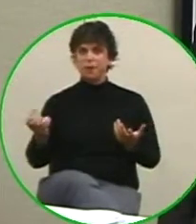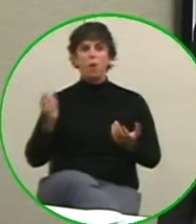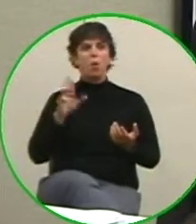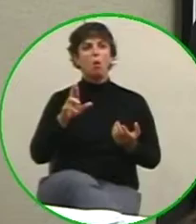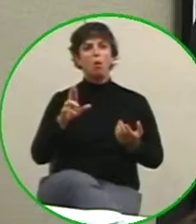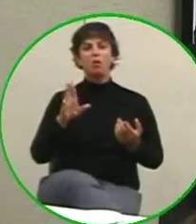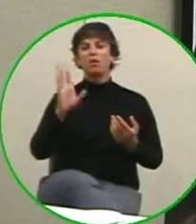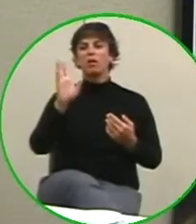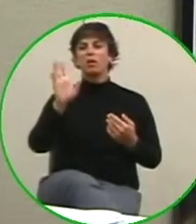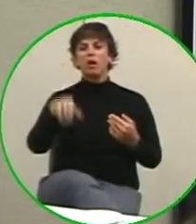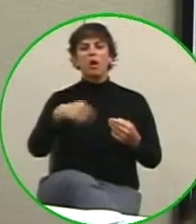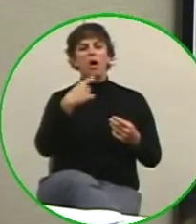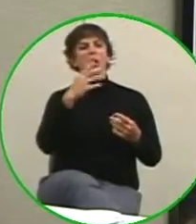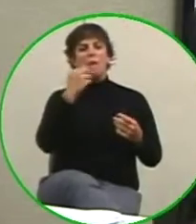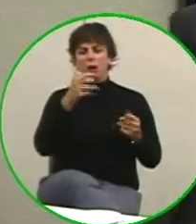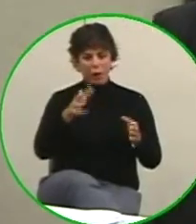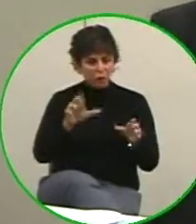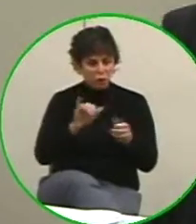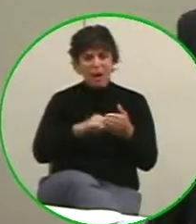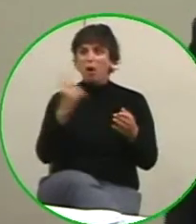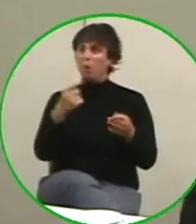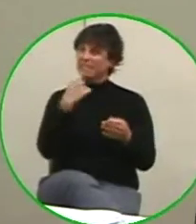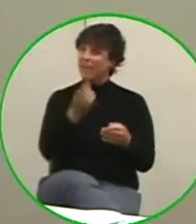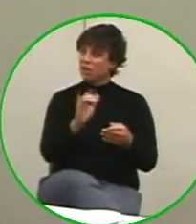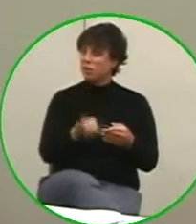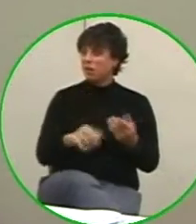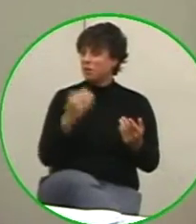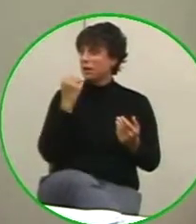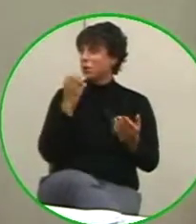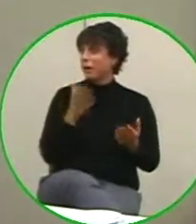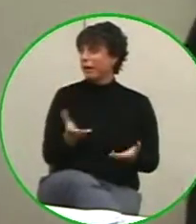Or they're always telling you a better way to do it.